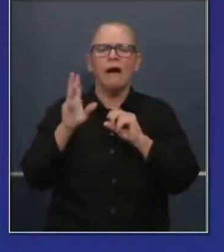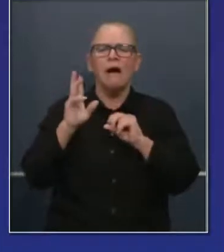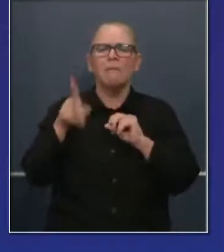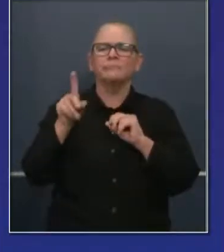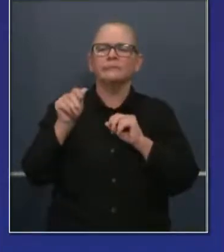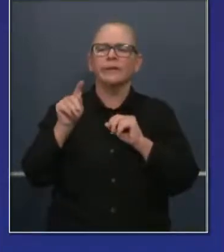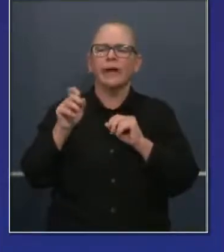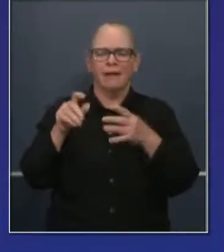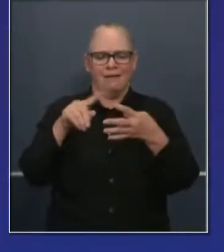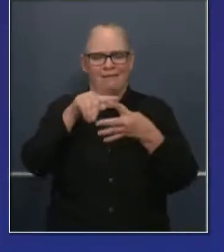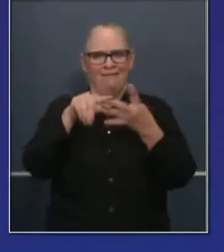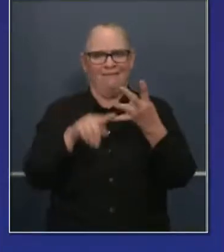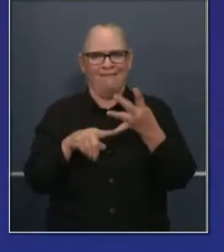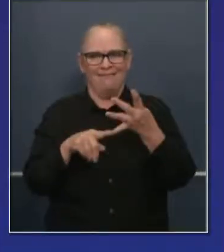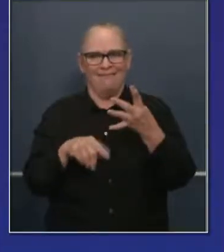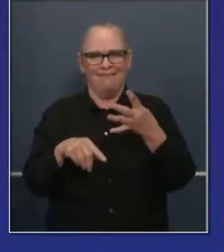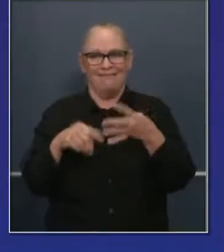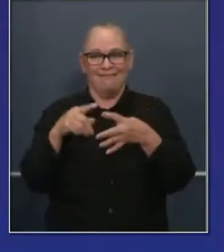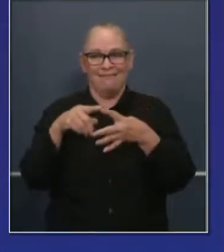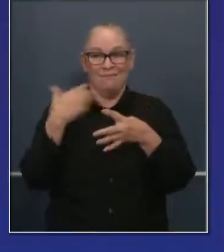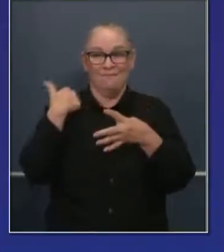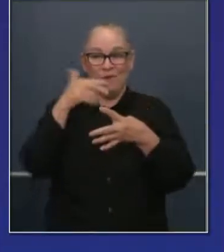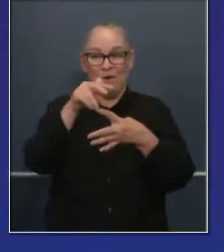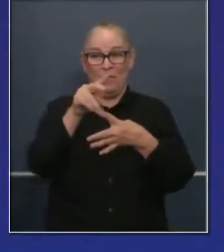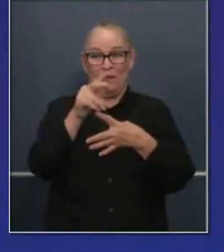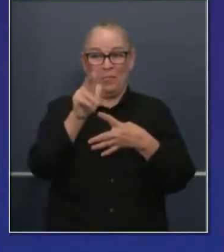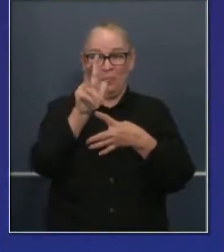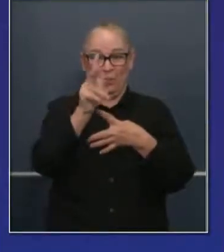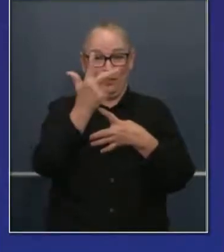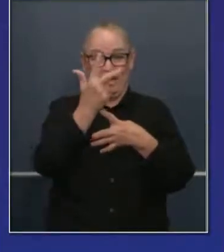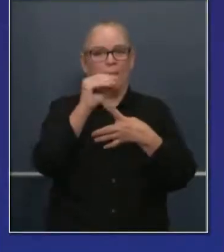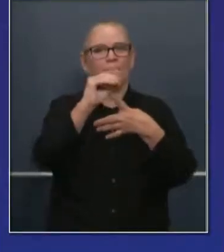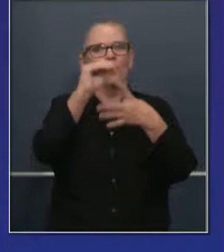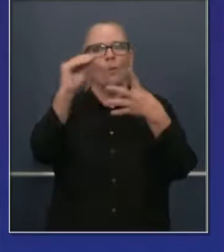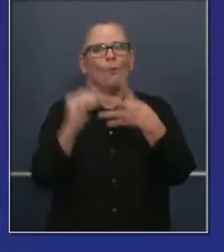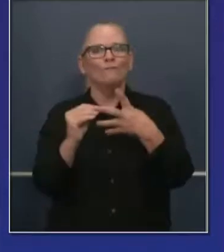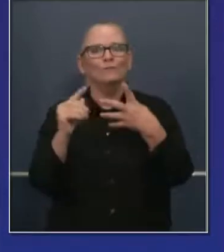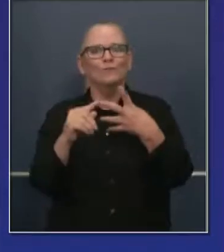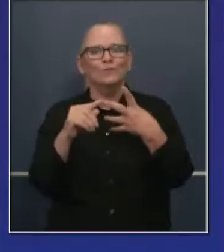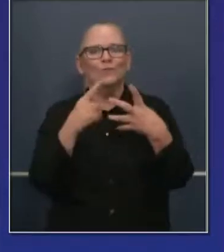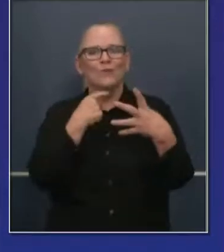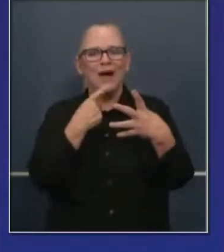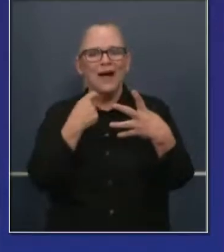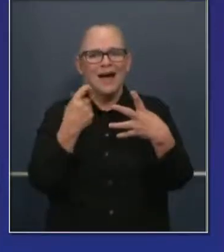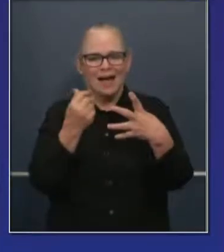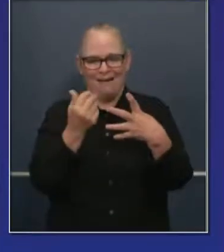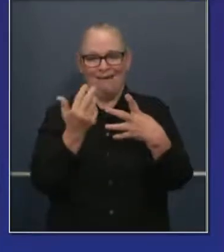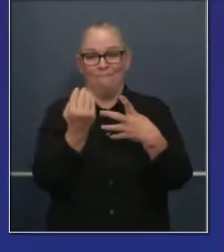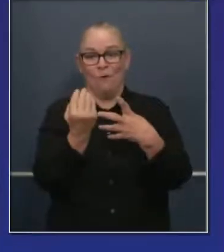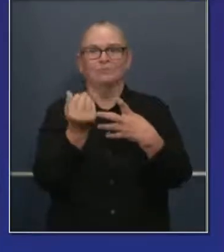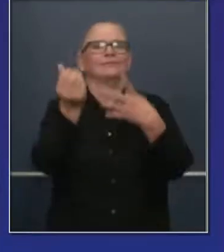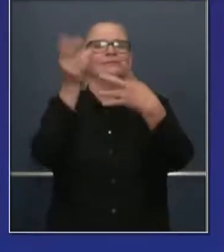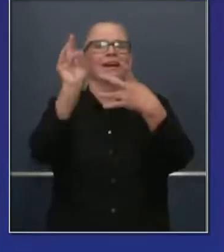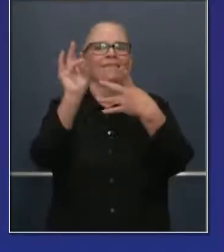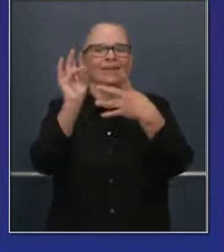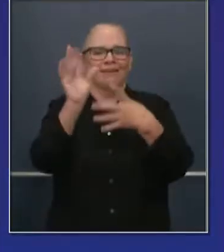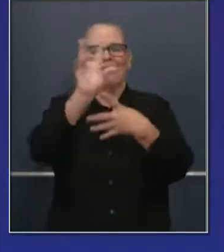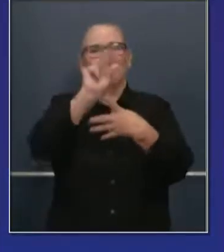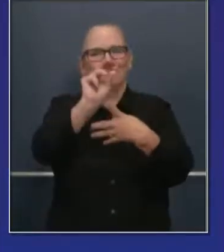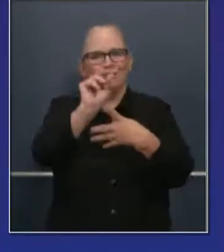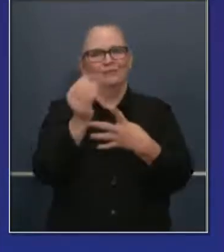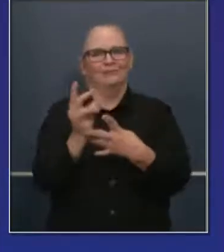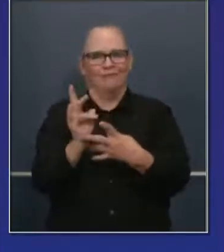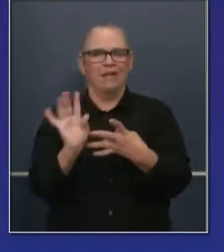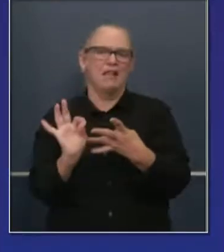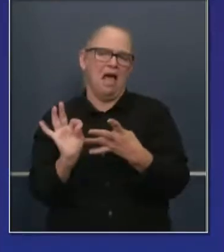3 counties. It was Marin County, Inyo, and Tehama County. All moved from purple to red, reducing the number of